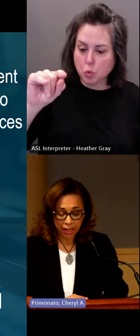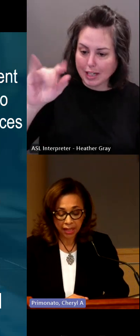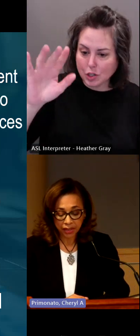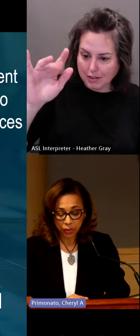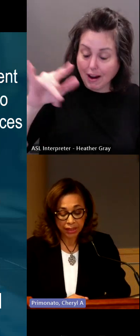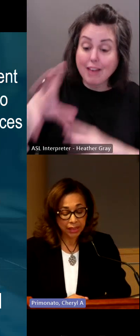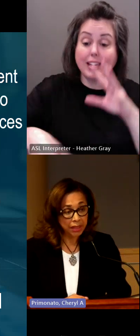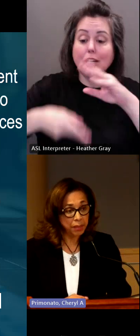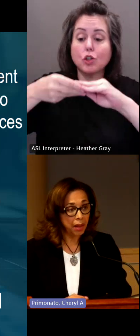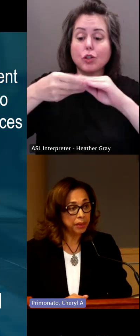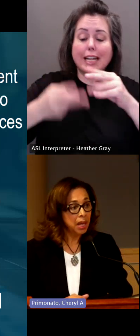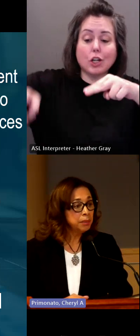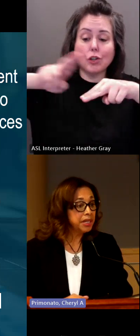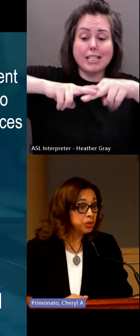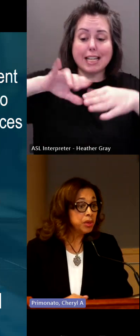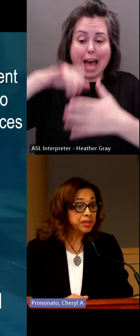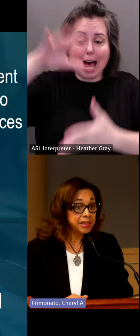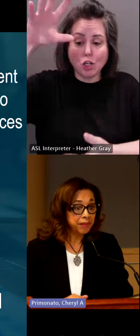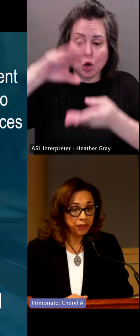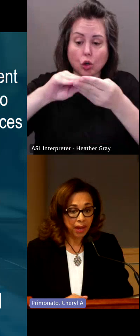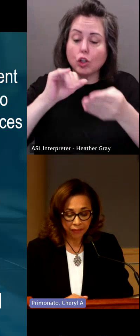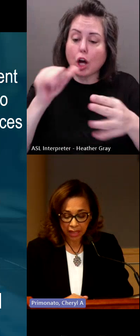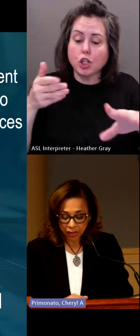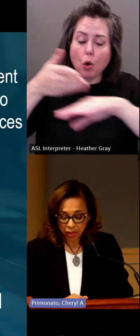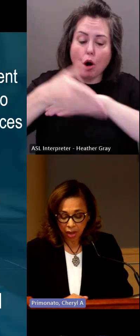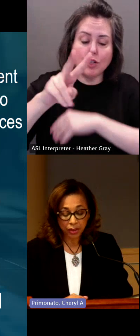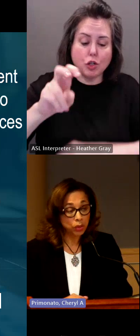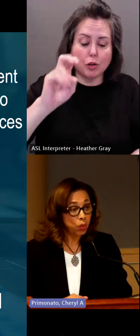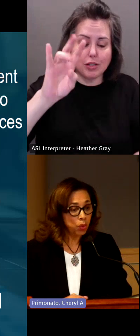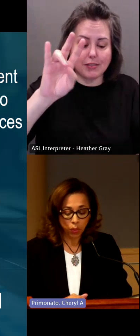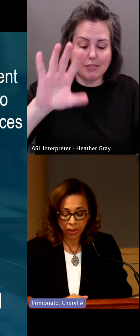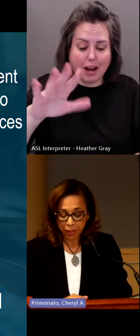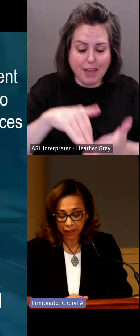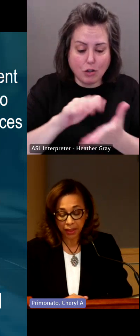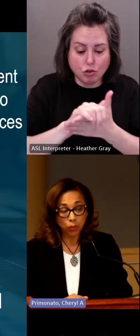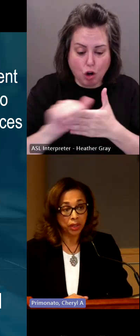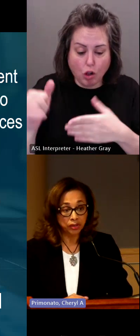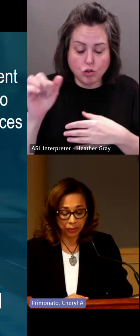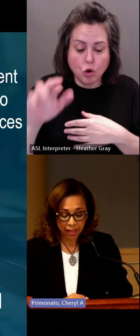total authorized not to exceed amount by $275,000 or